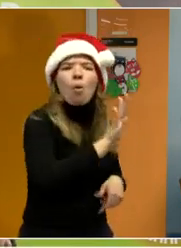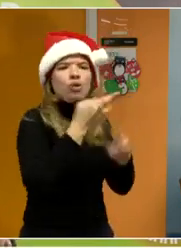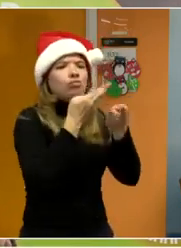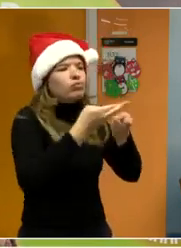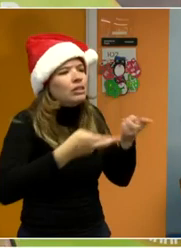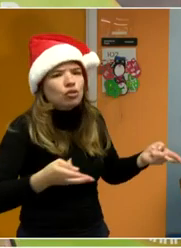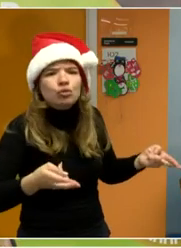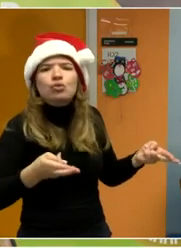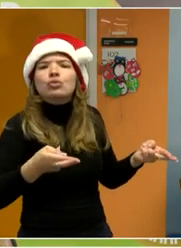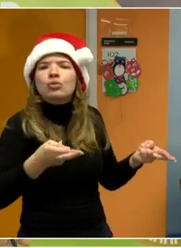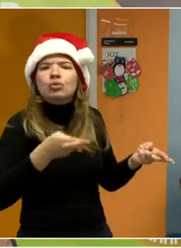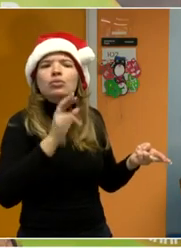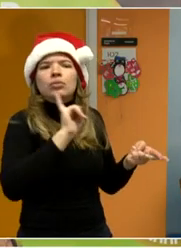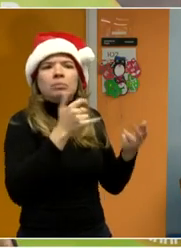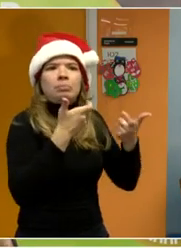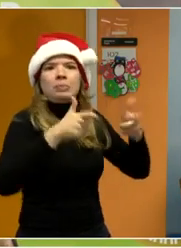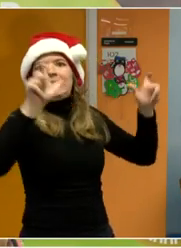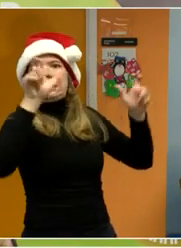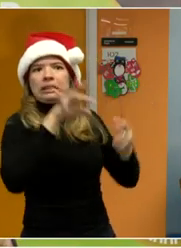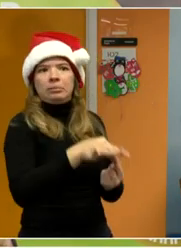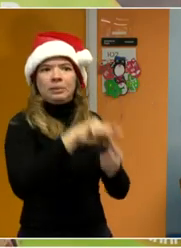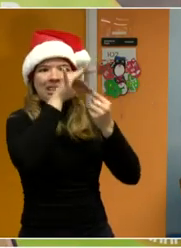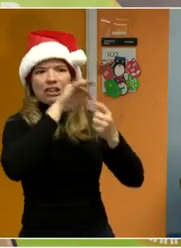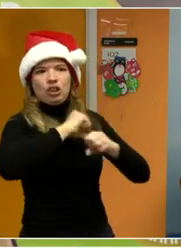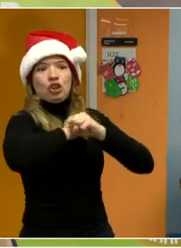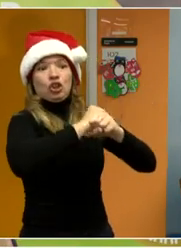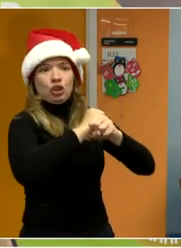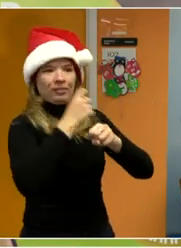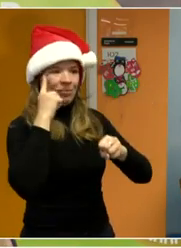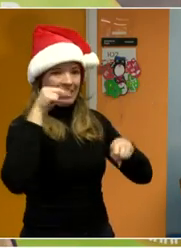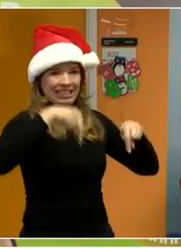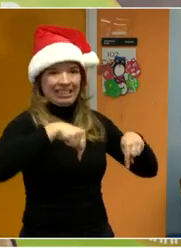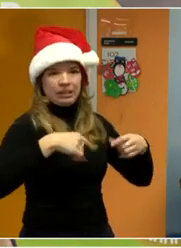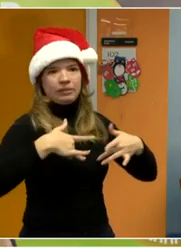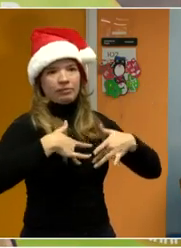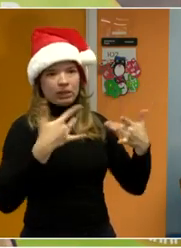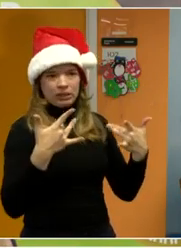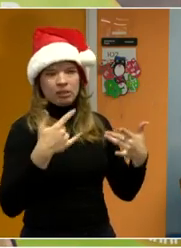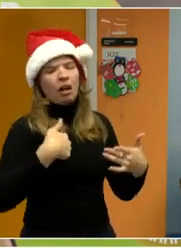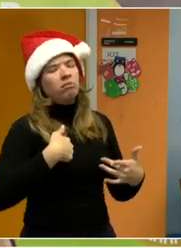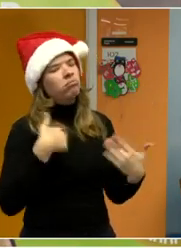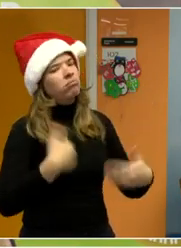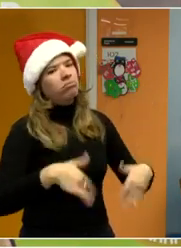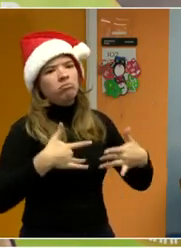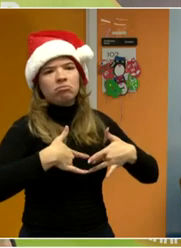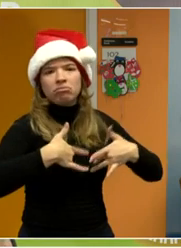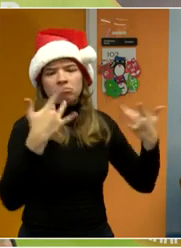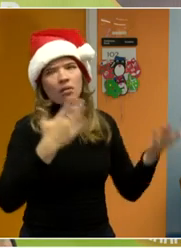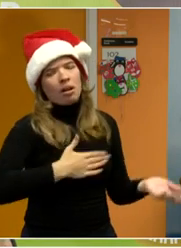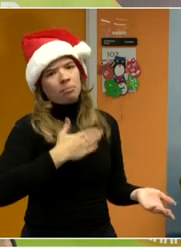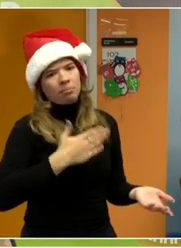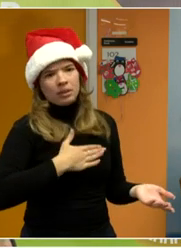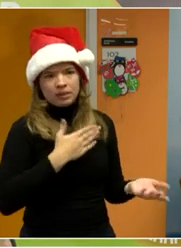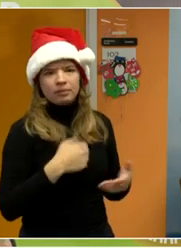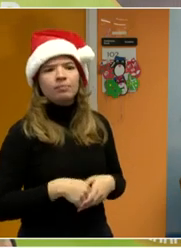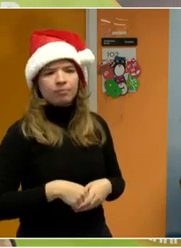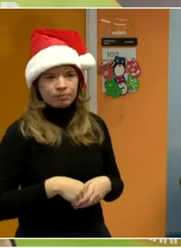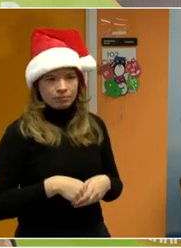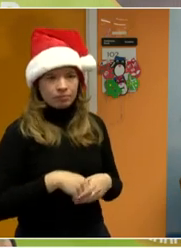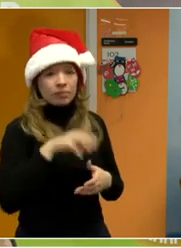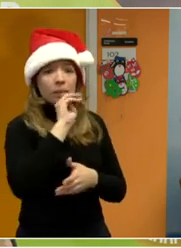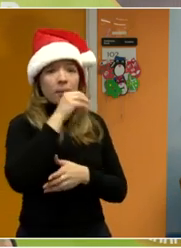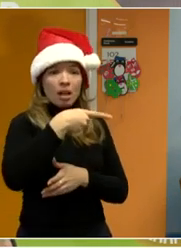big special security events in the district. So we're pleased about that. MPD,